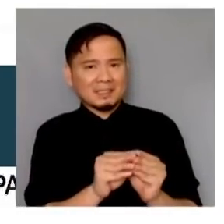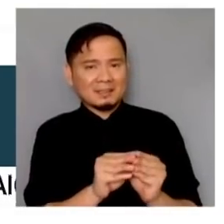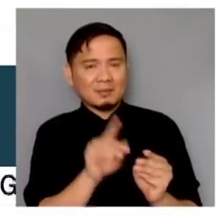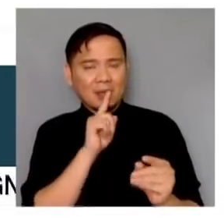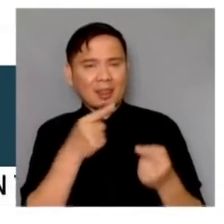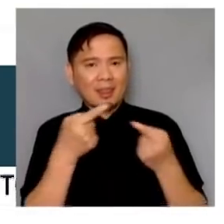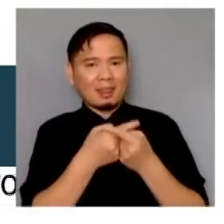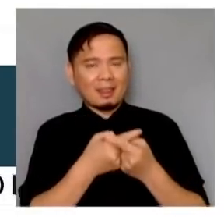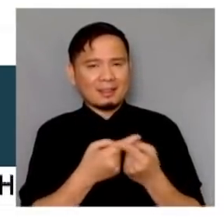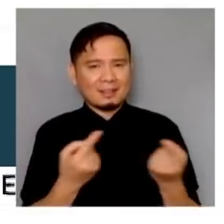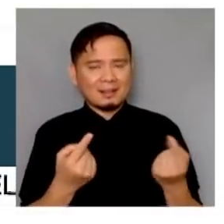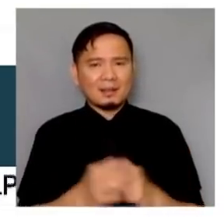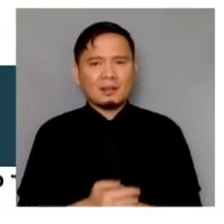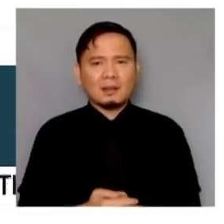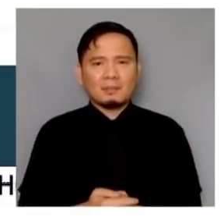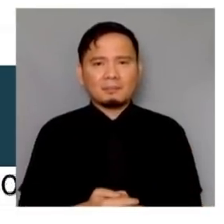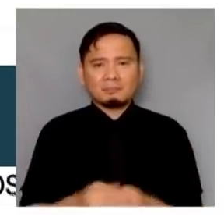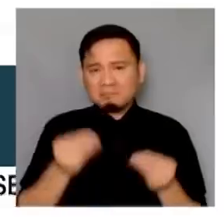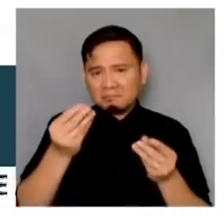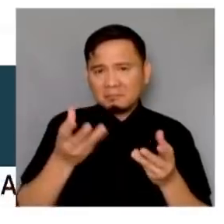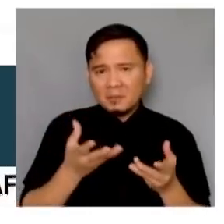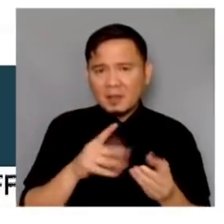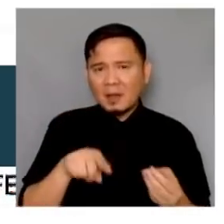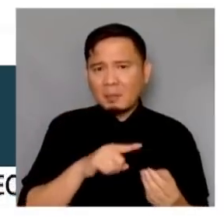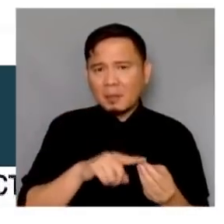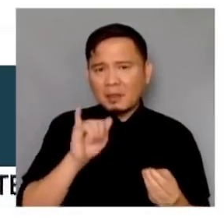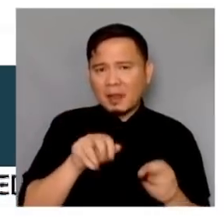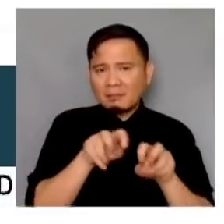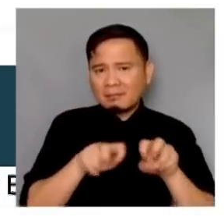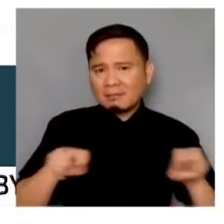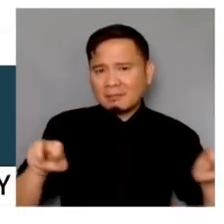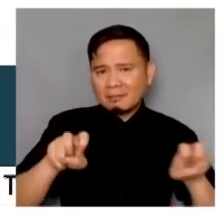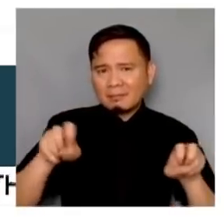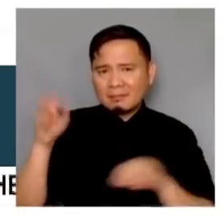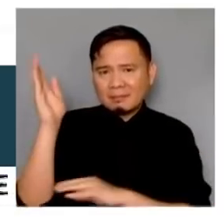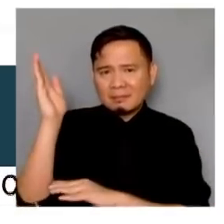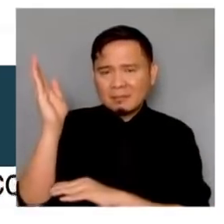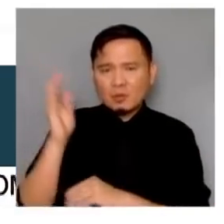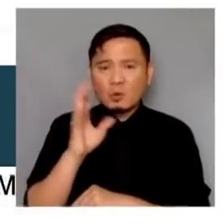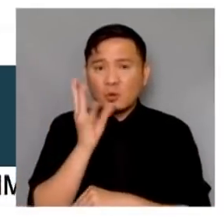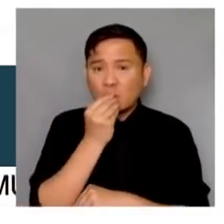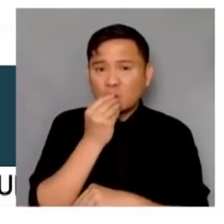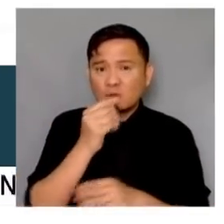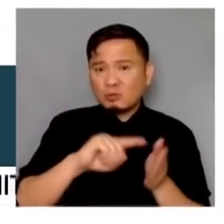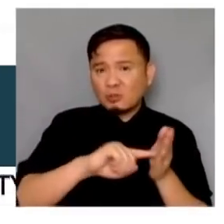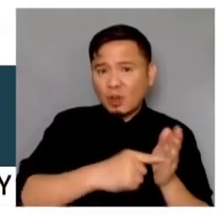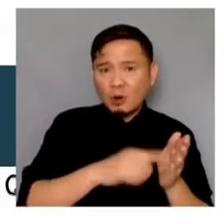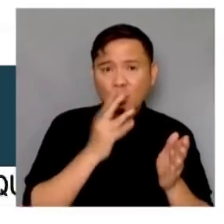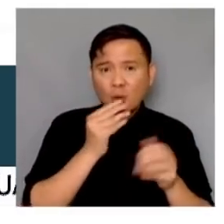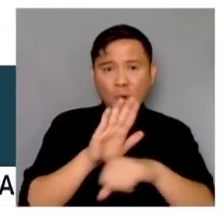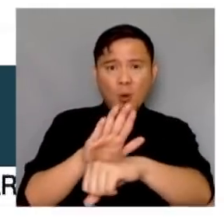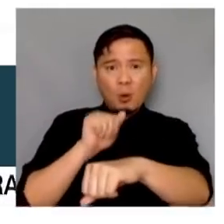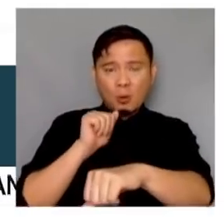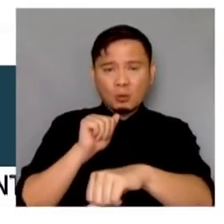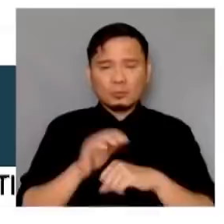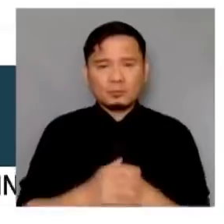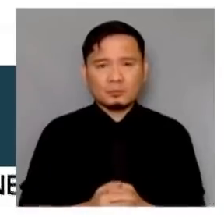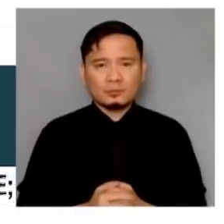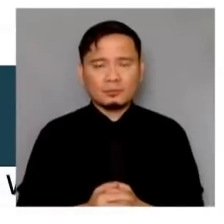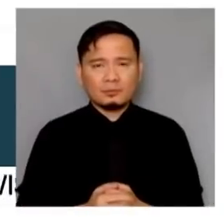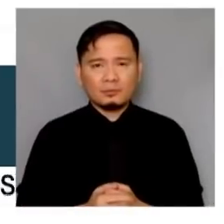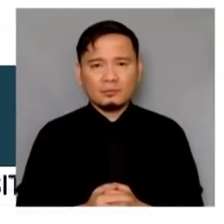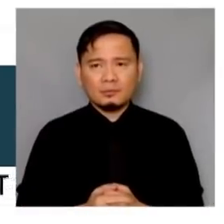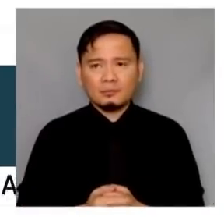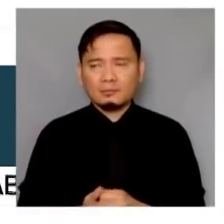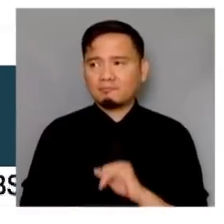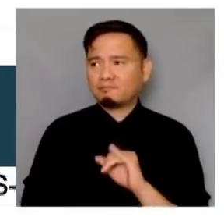what you know about that press conference. Who initiated it, Senator Pimentel? Well, Carmina, I